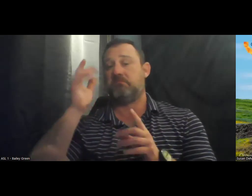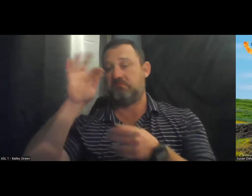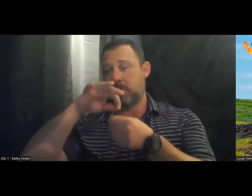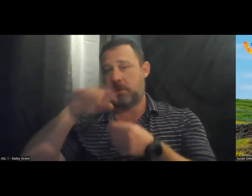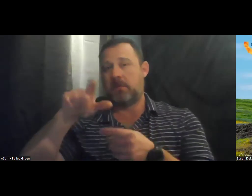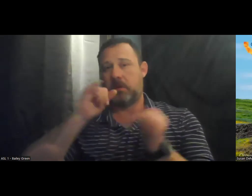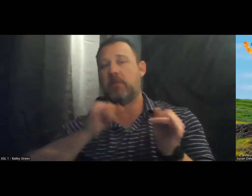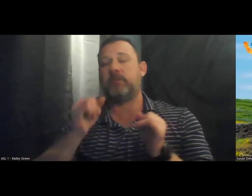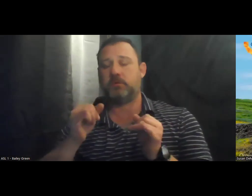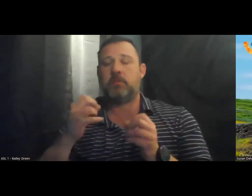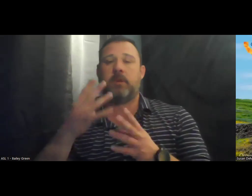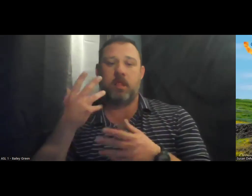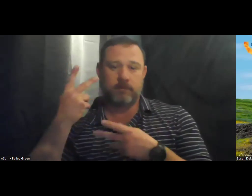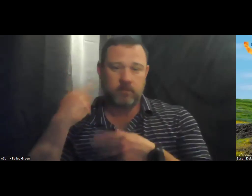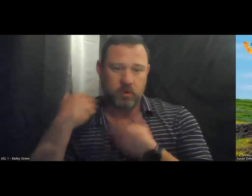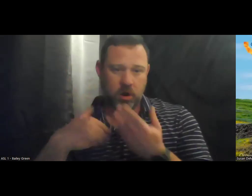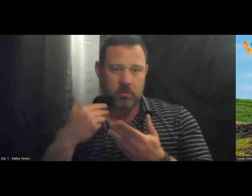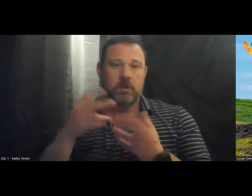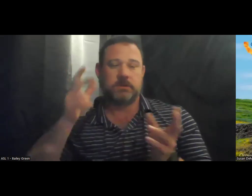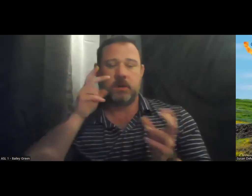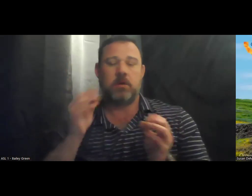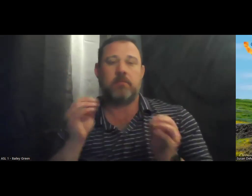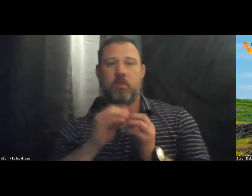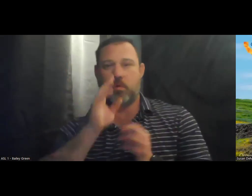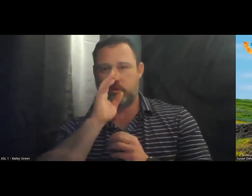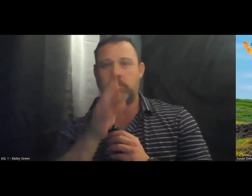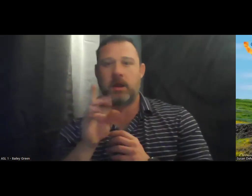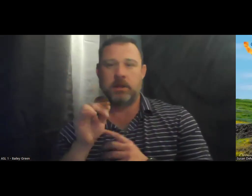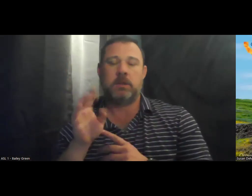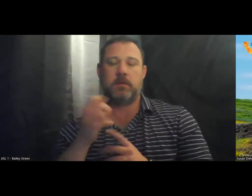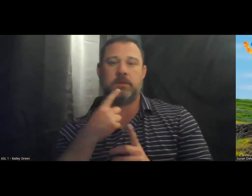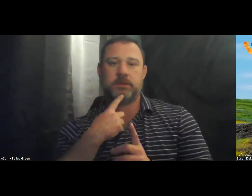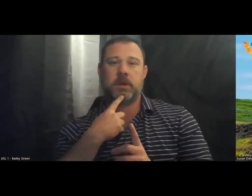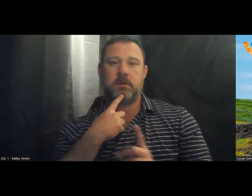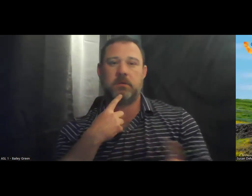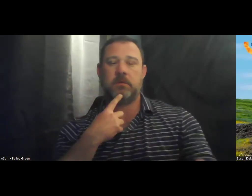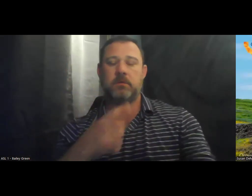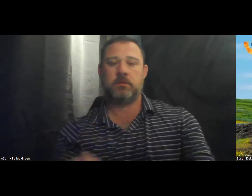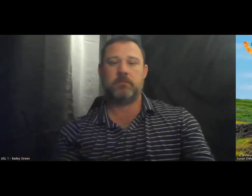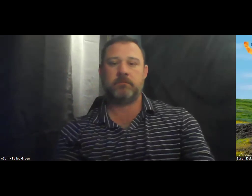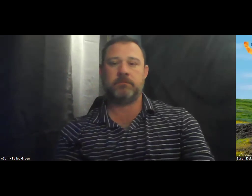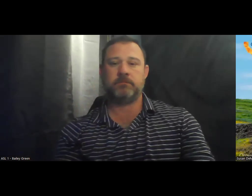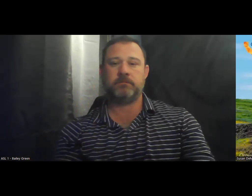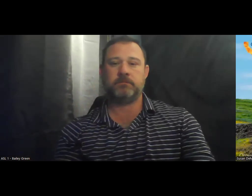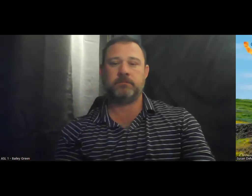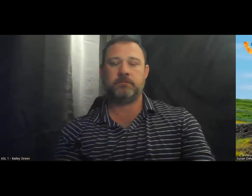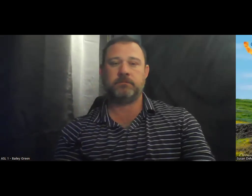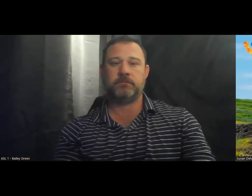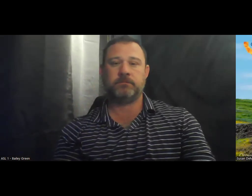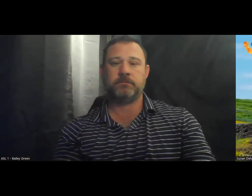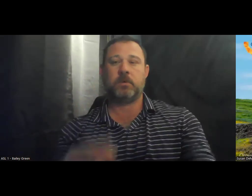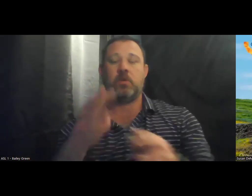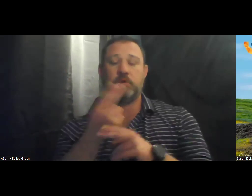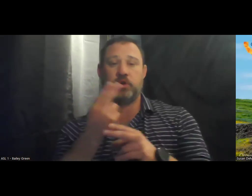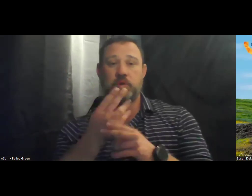We've made so much progress where we're hearing more directly, as Debbie said, from people who are using